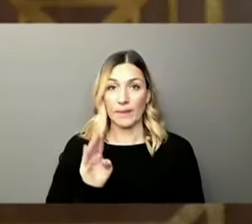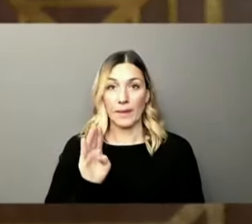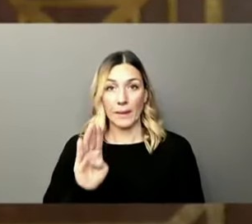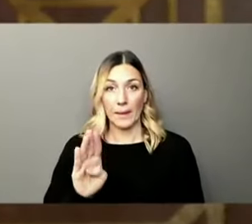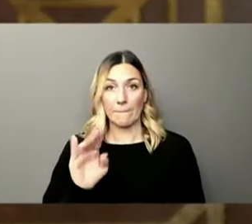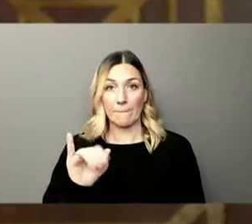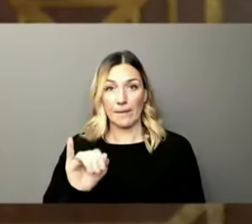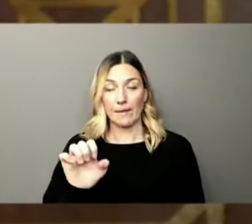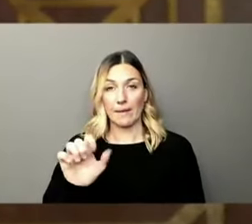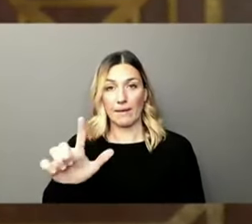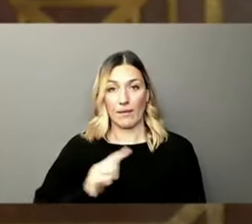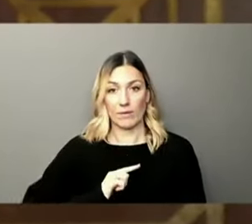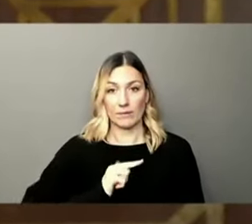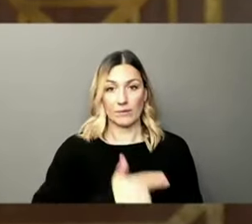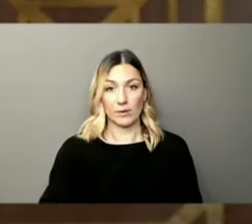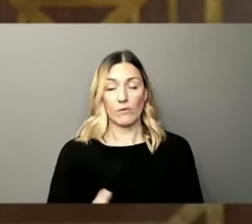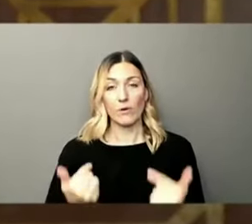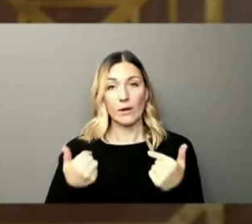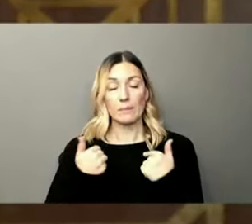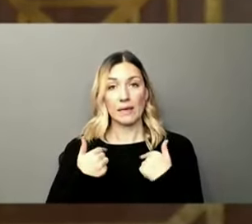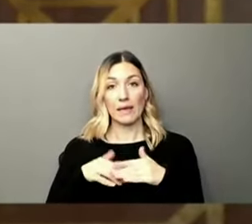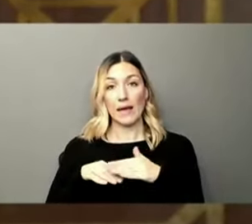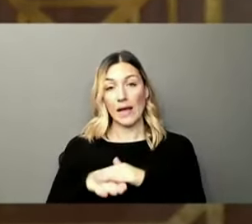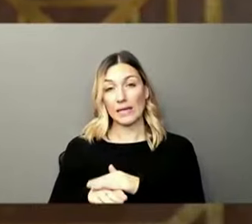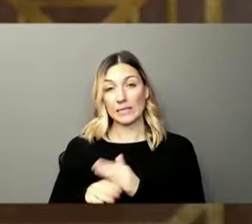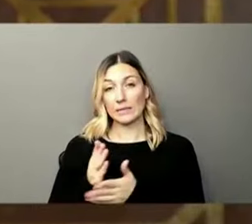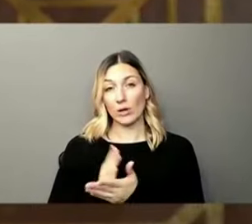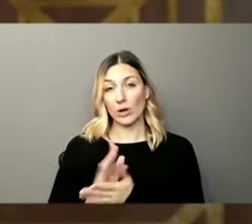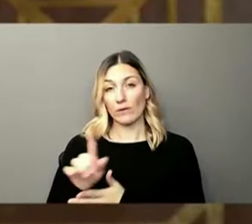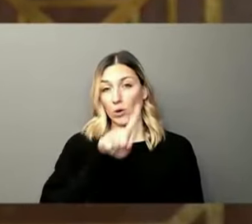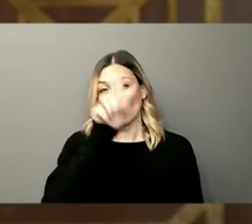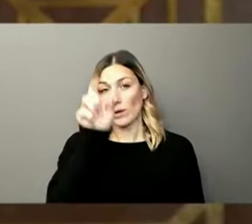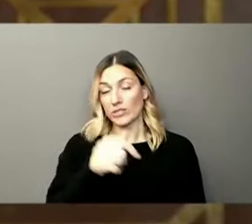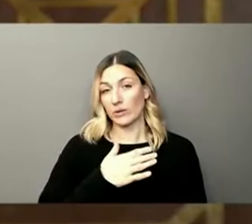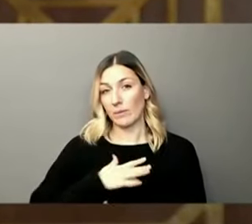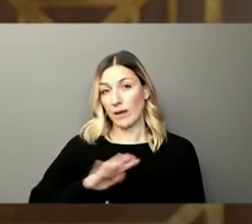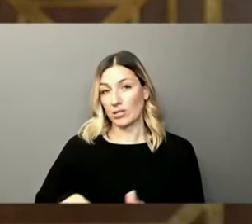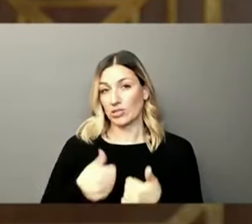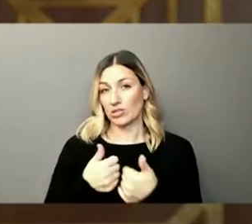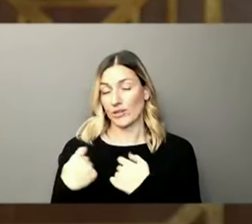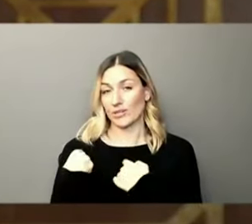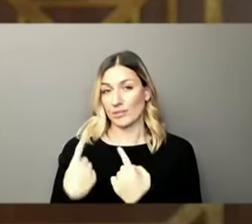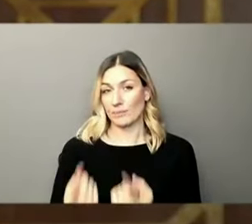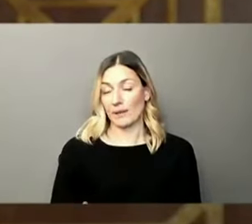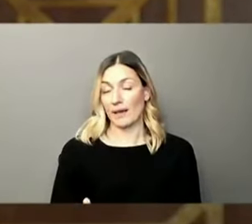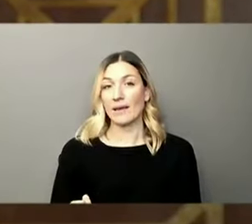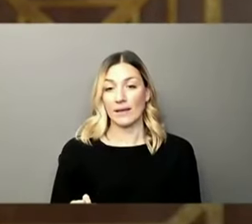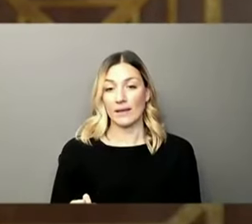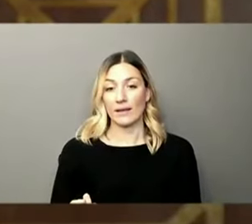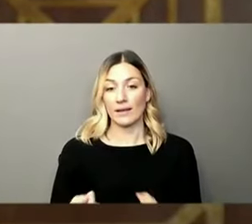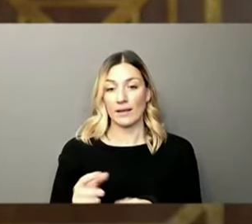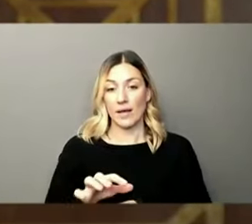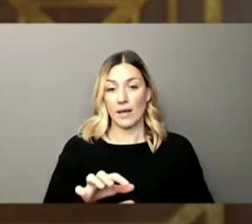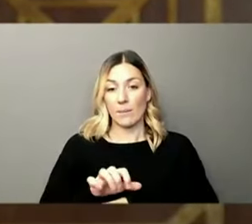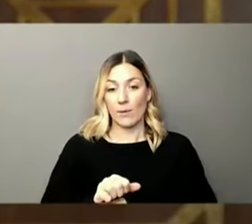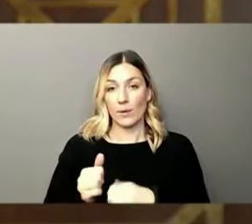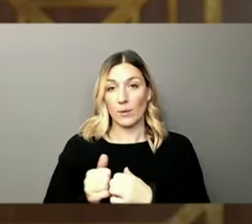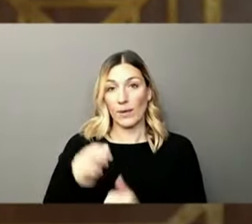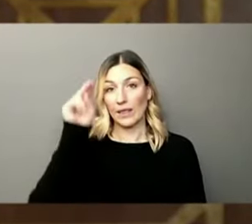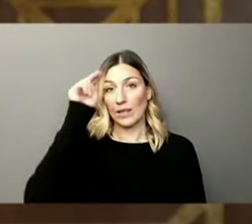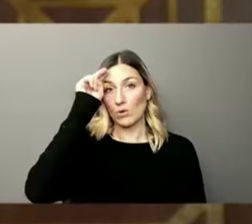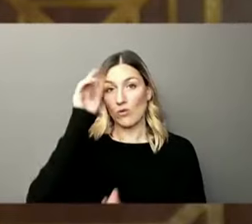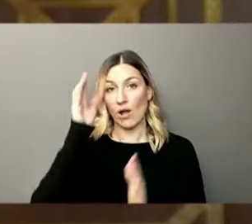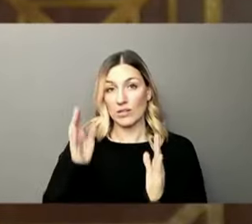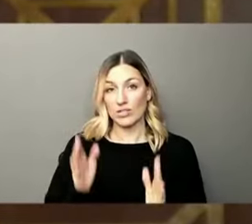for the access part of your question, the challenge for me has been getting an appointment with a neurologist. So